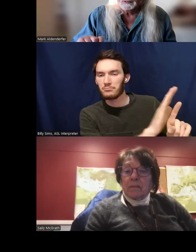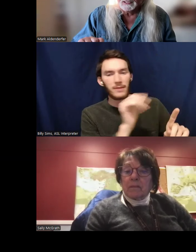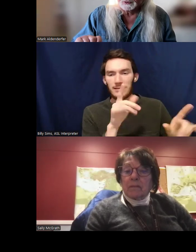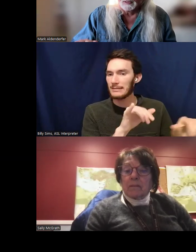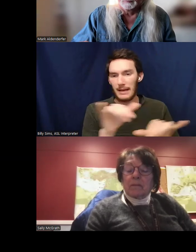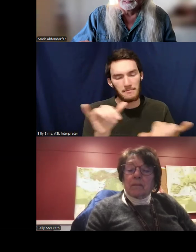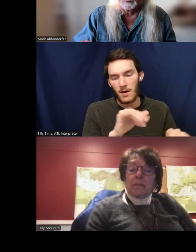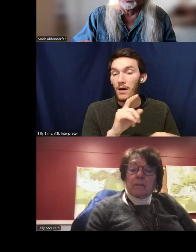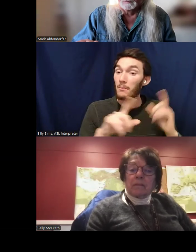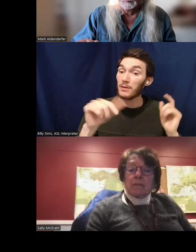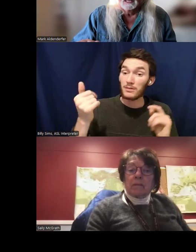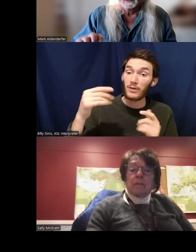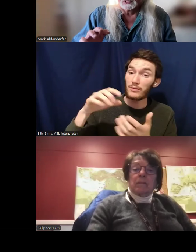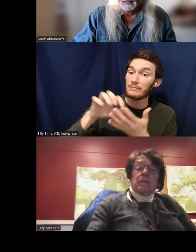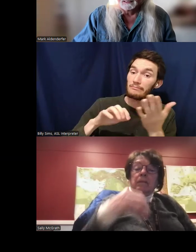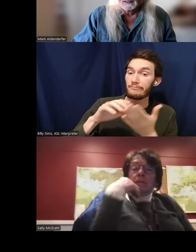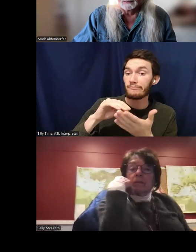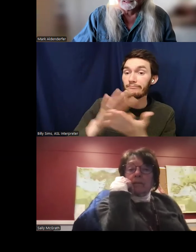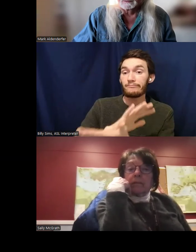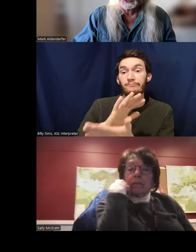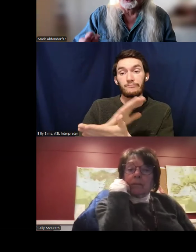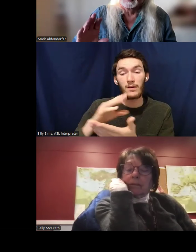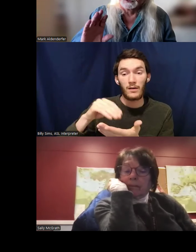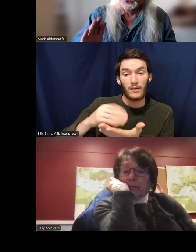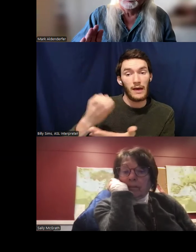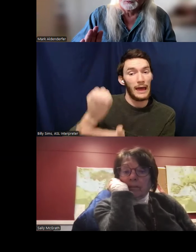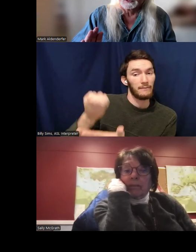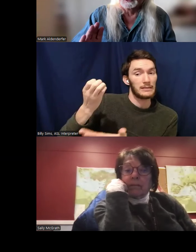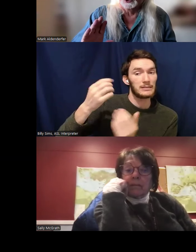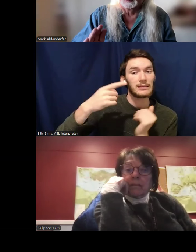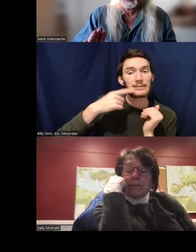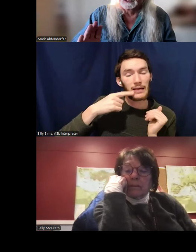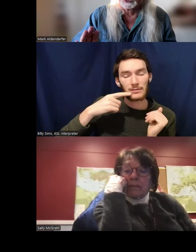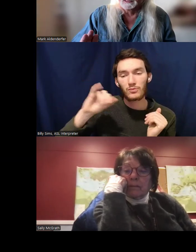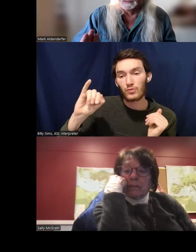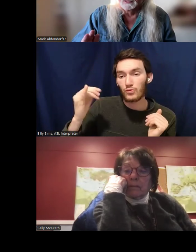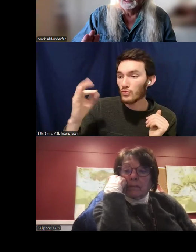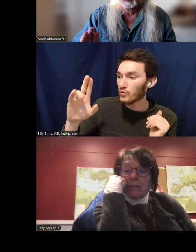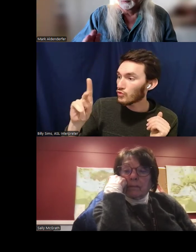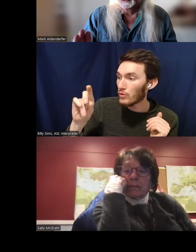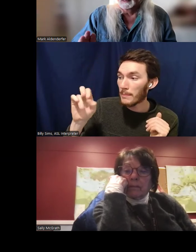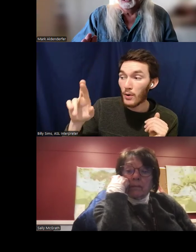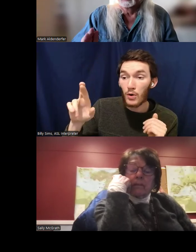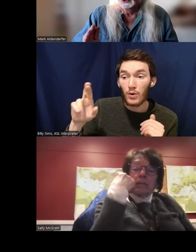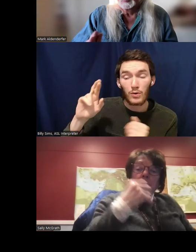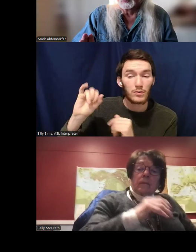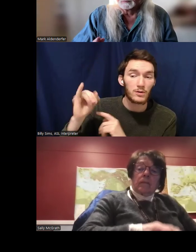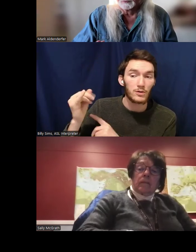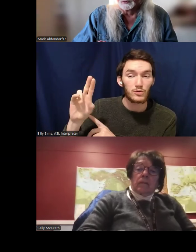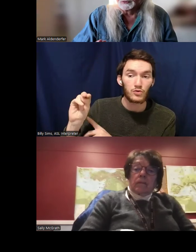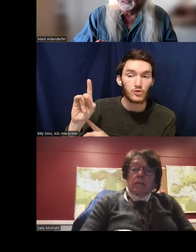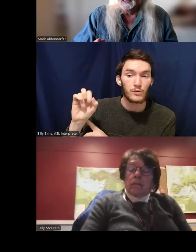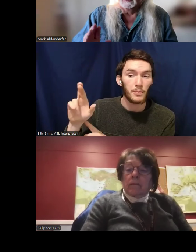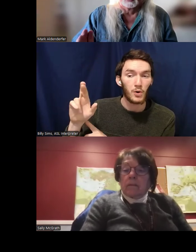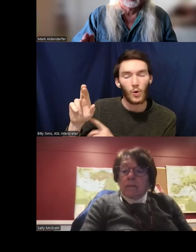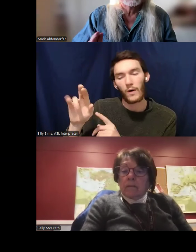other textual evidence from the Tibetan context that talks about junipers and juniper-like trees, primarily, junipers and